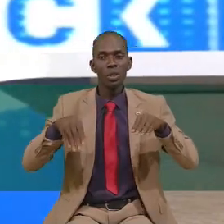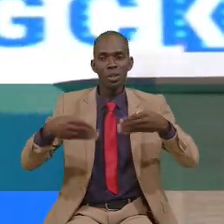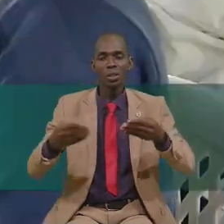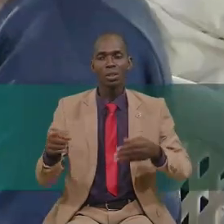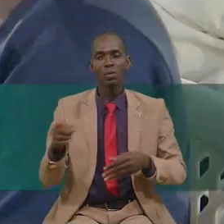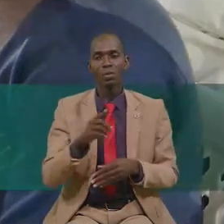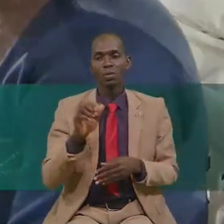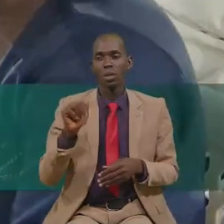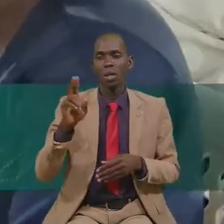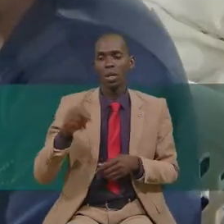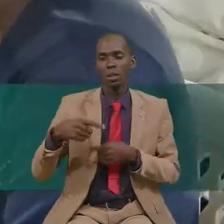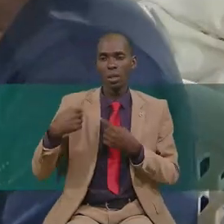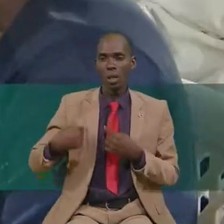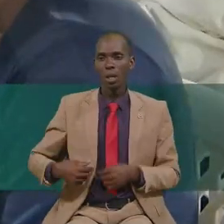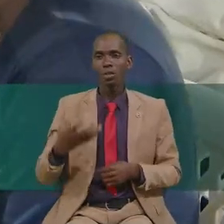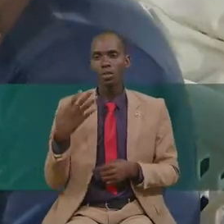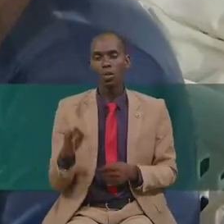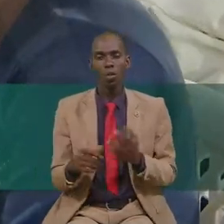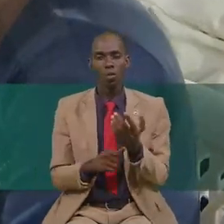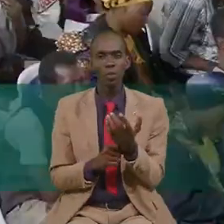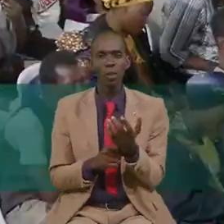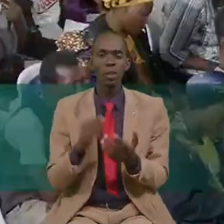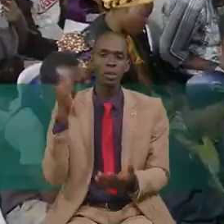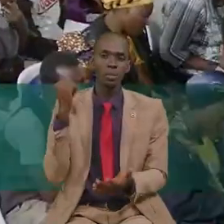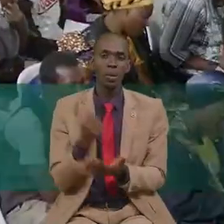flesh. A good amen. Amen.